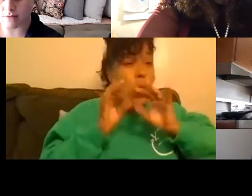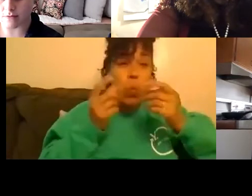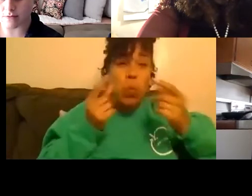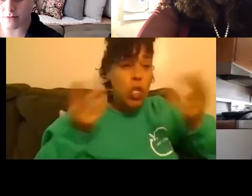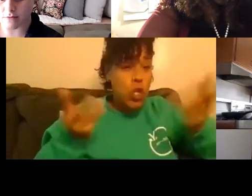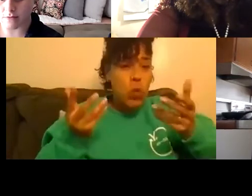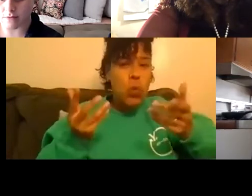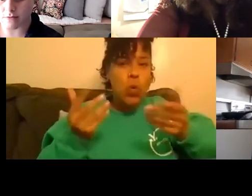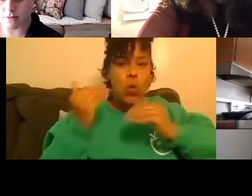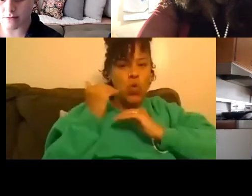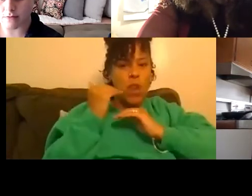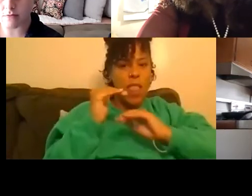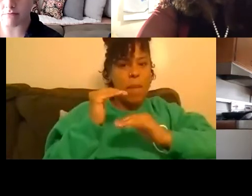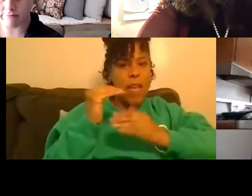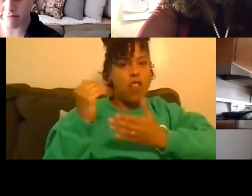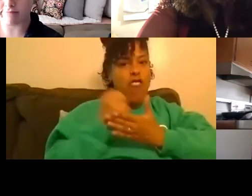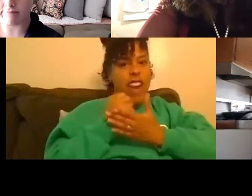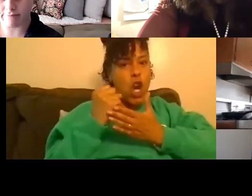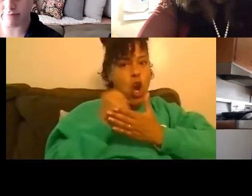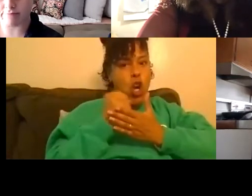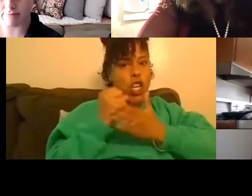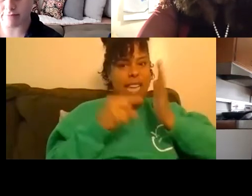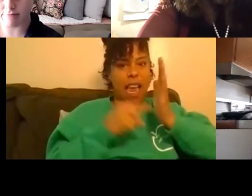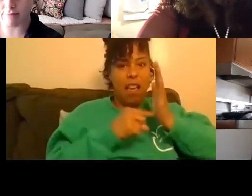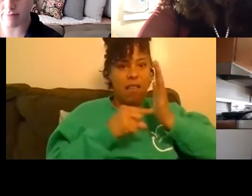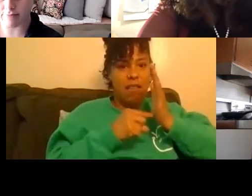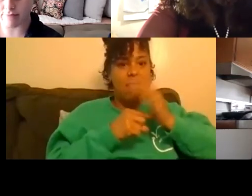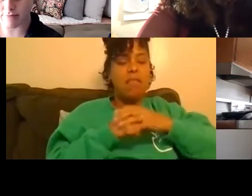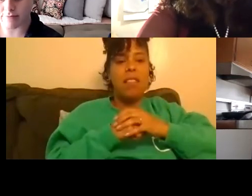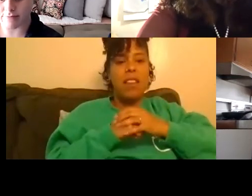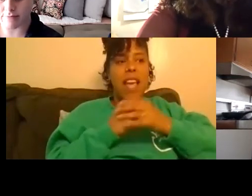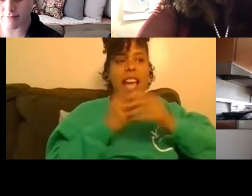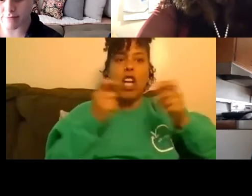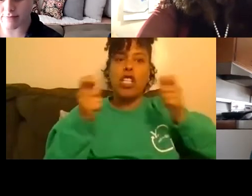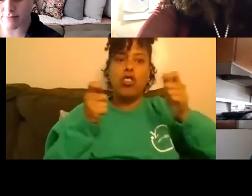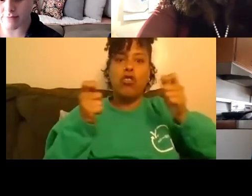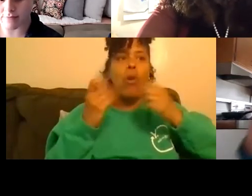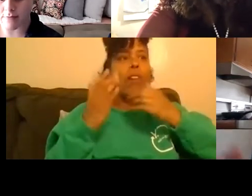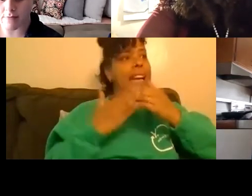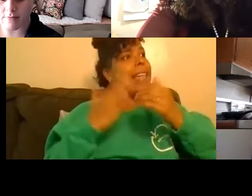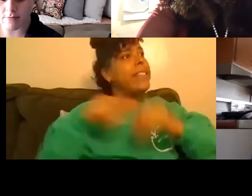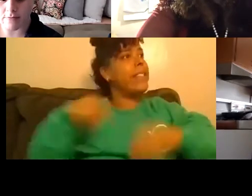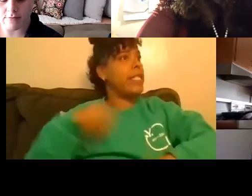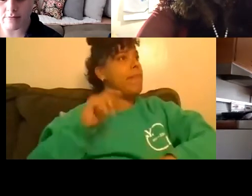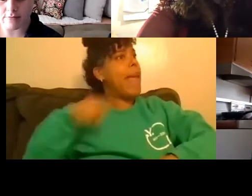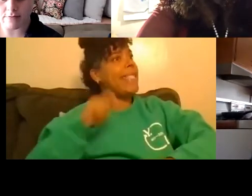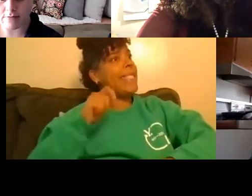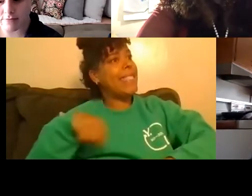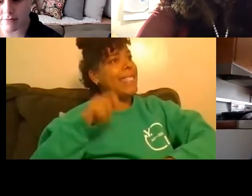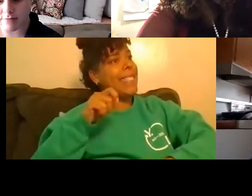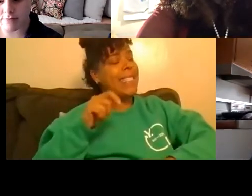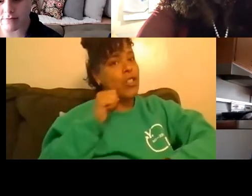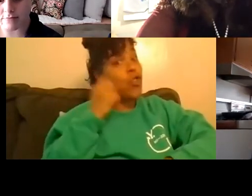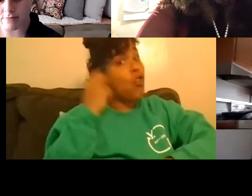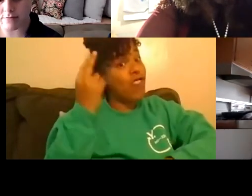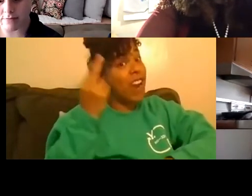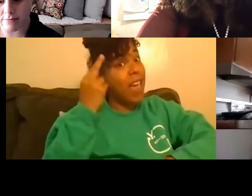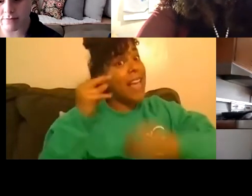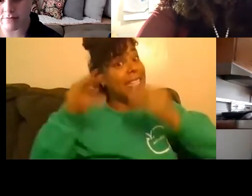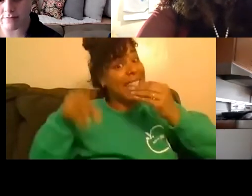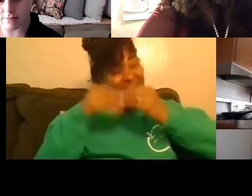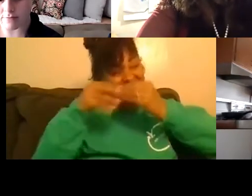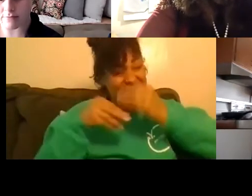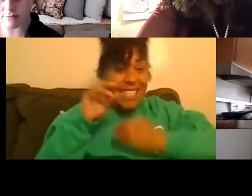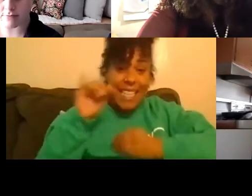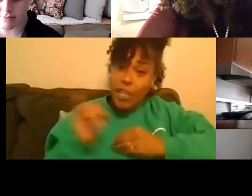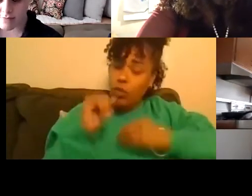card debt and to kind of control that easy spending that you don't realize how it compounds in interest